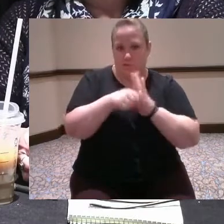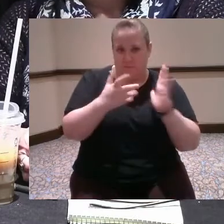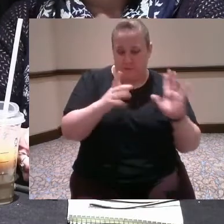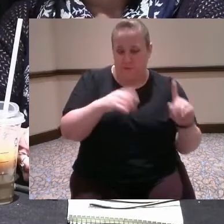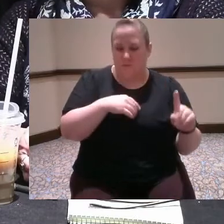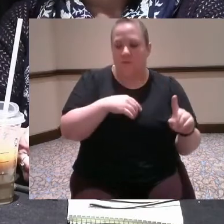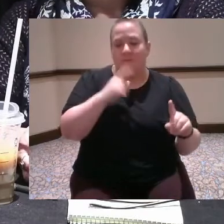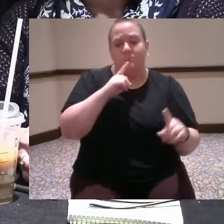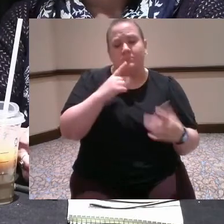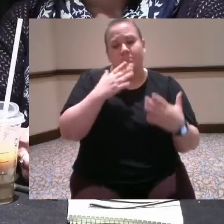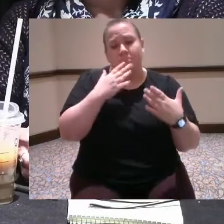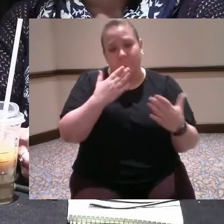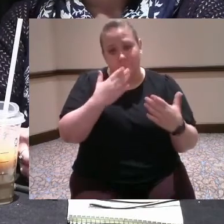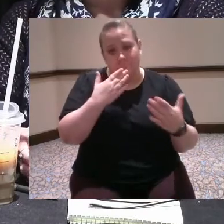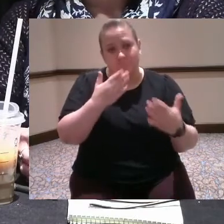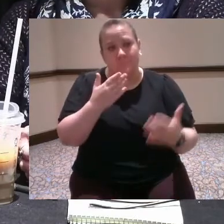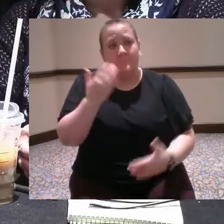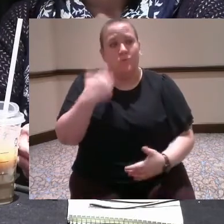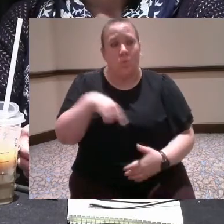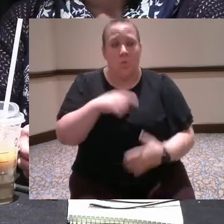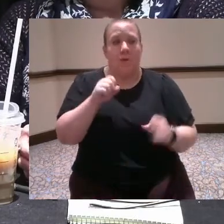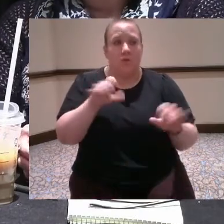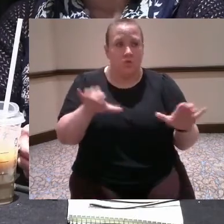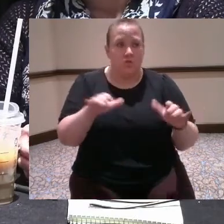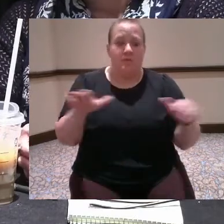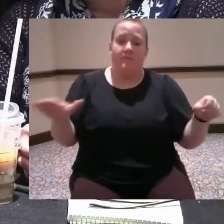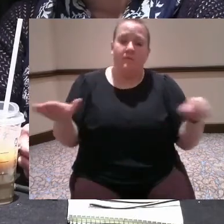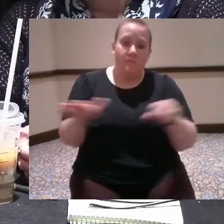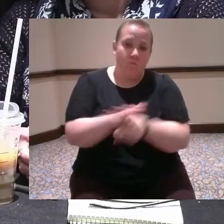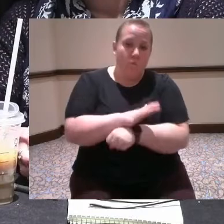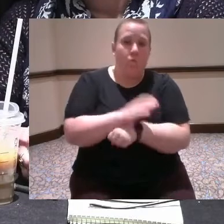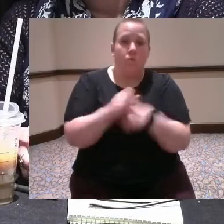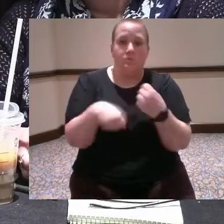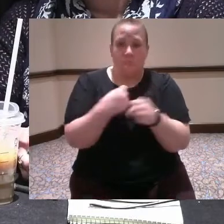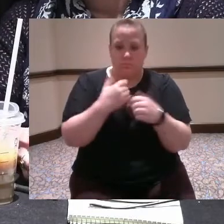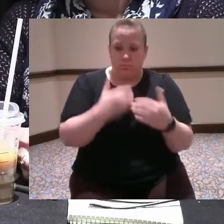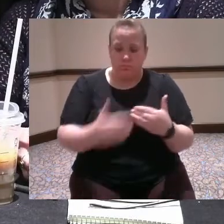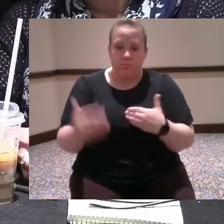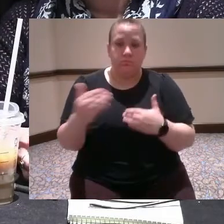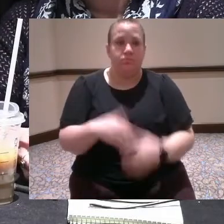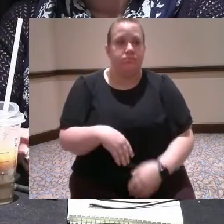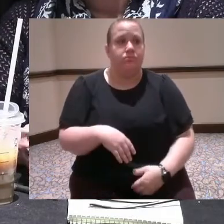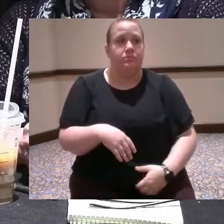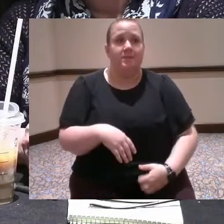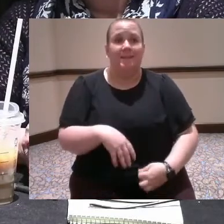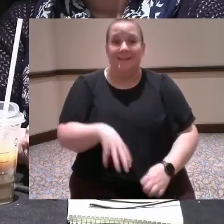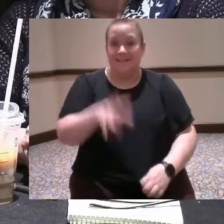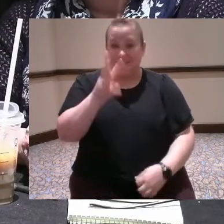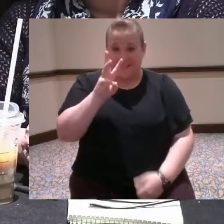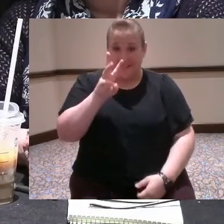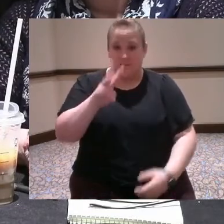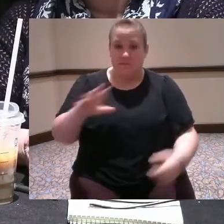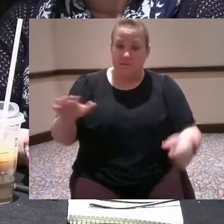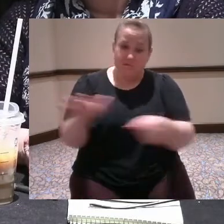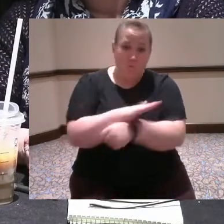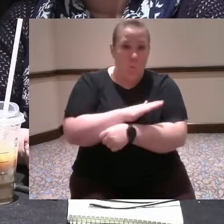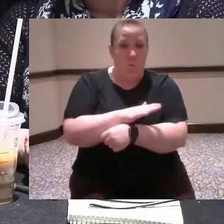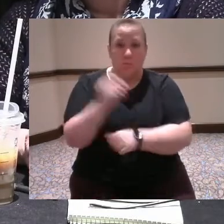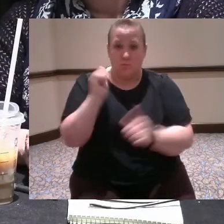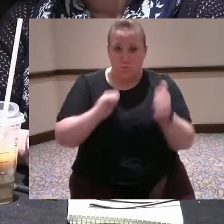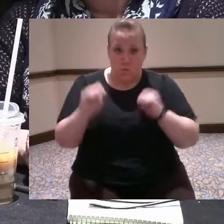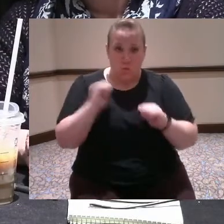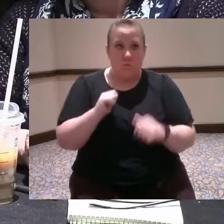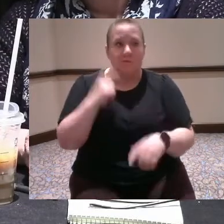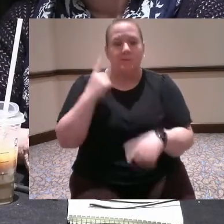I'm so grateful that we were able to get through our entire season, six full productions in addition to